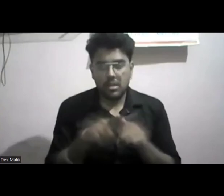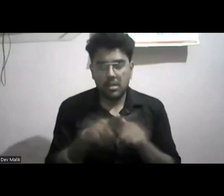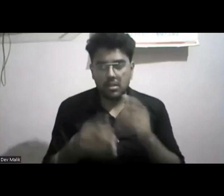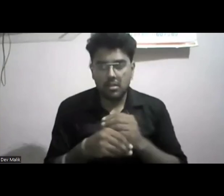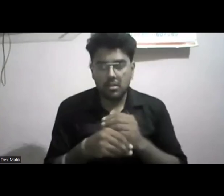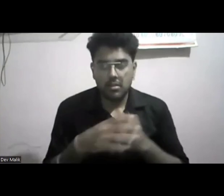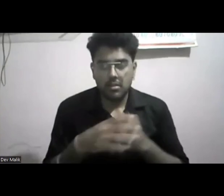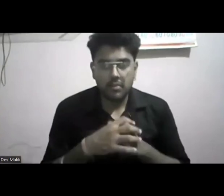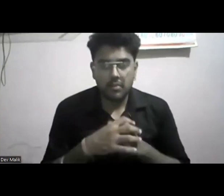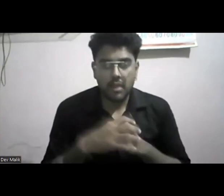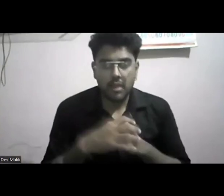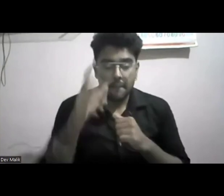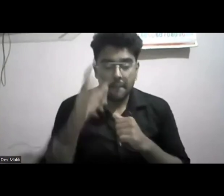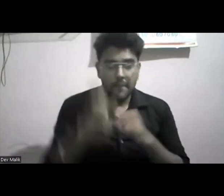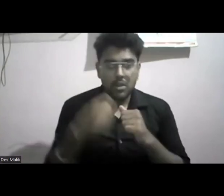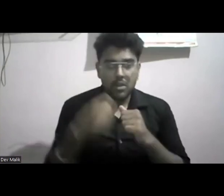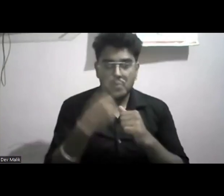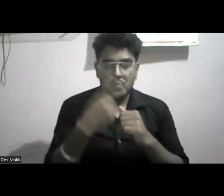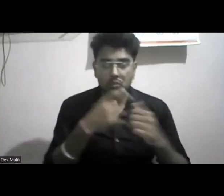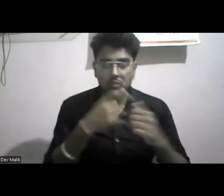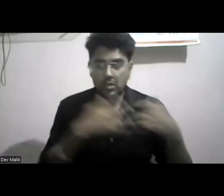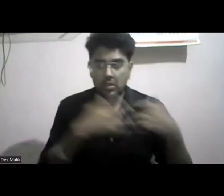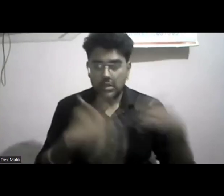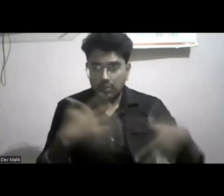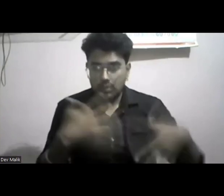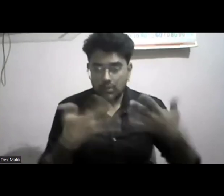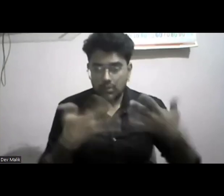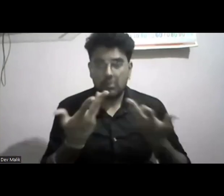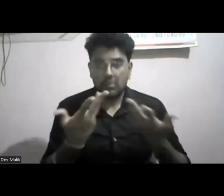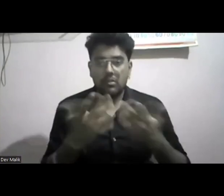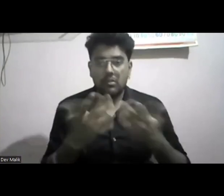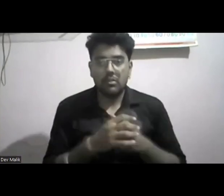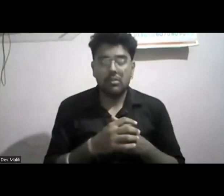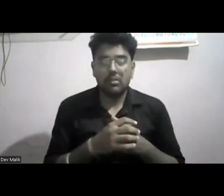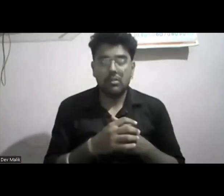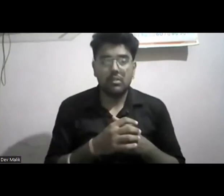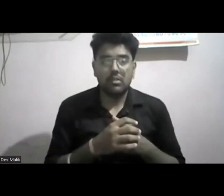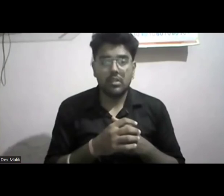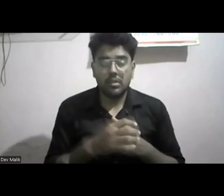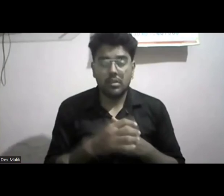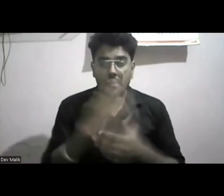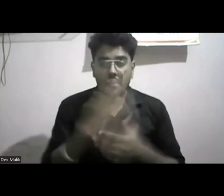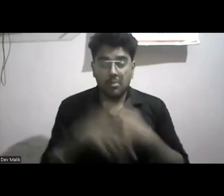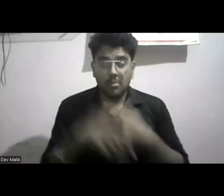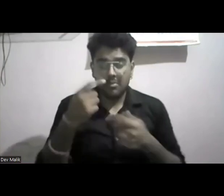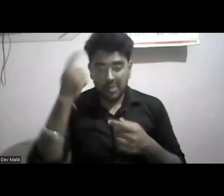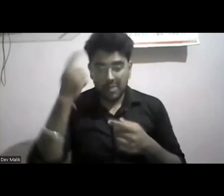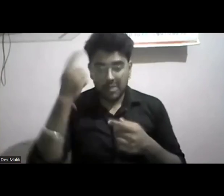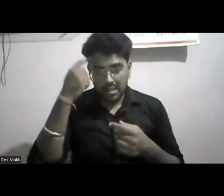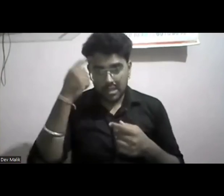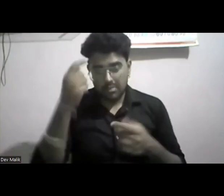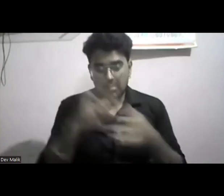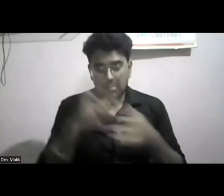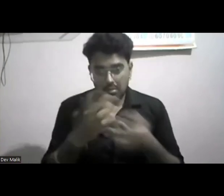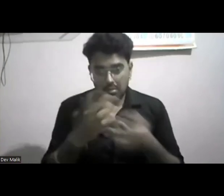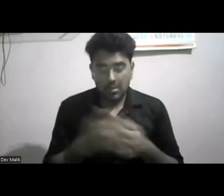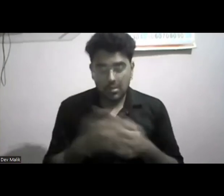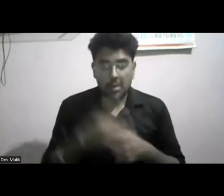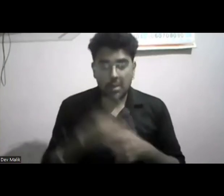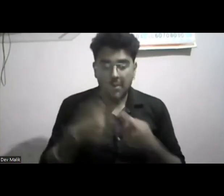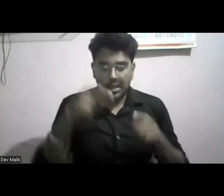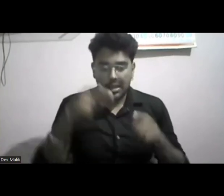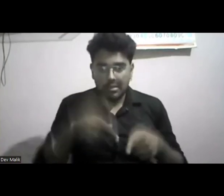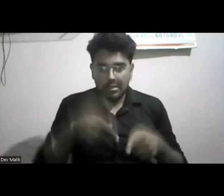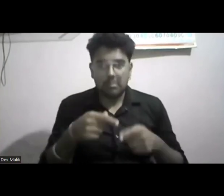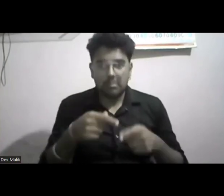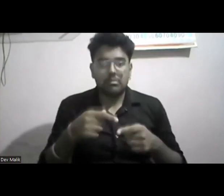a person who is suffering from depression from his high school, but even today he was not recovered from this, and now